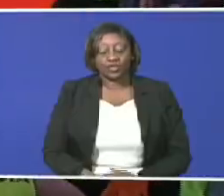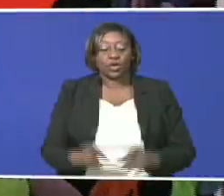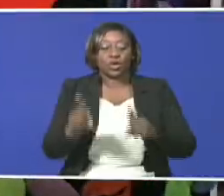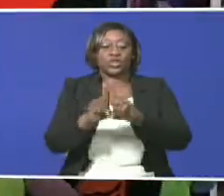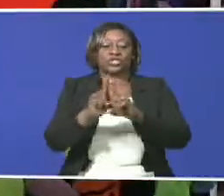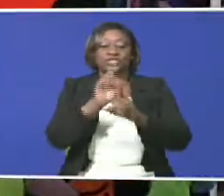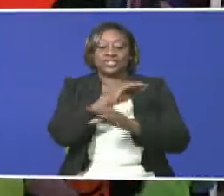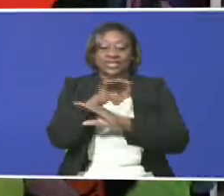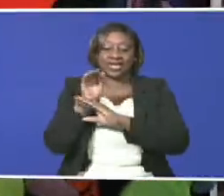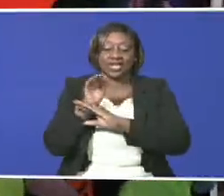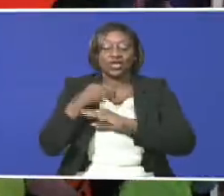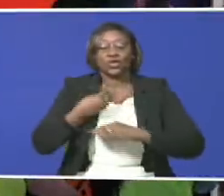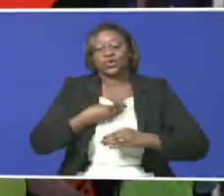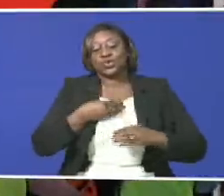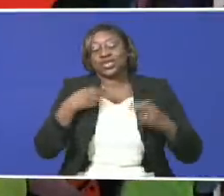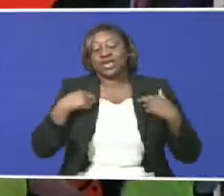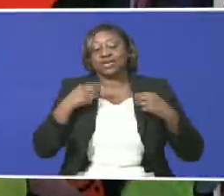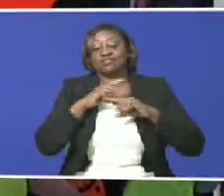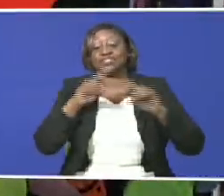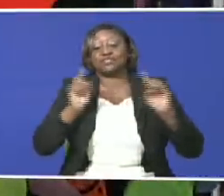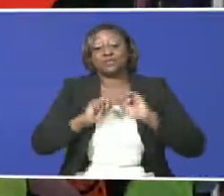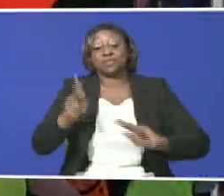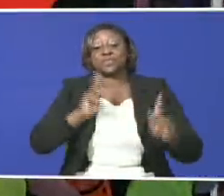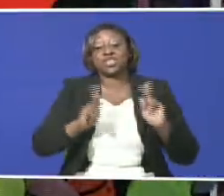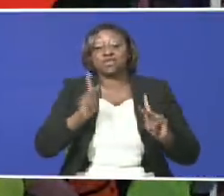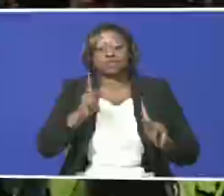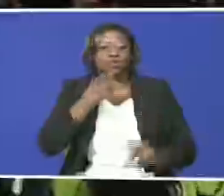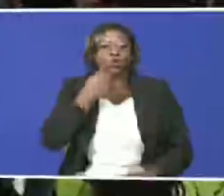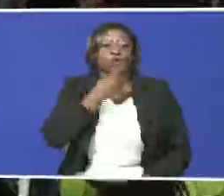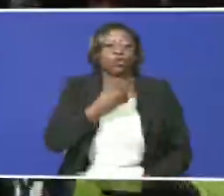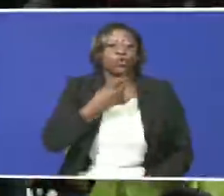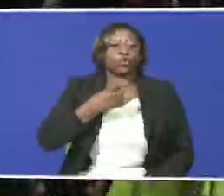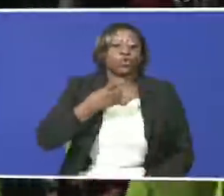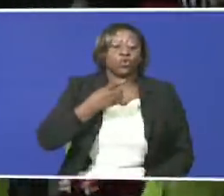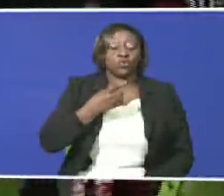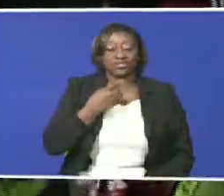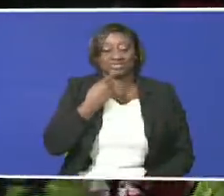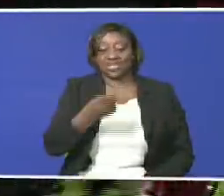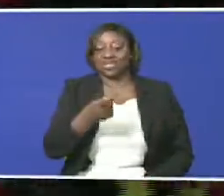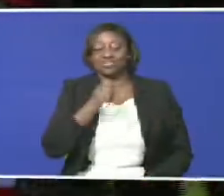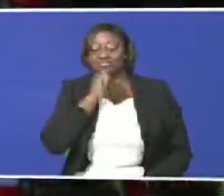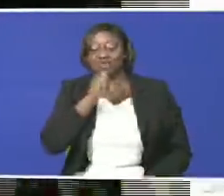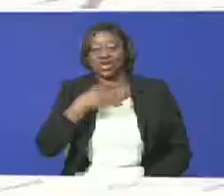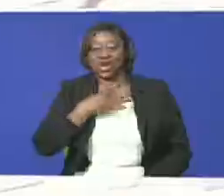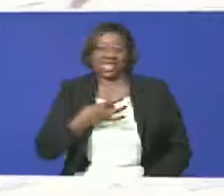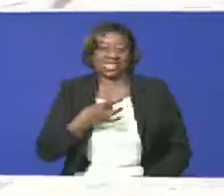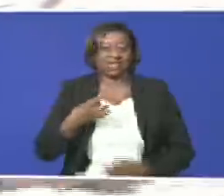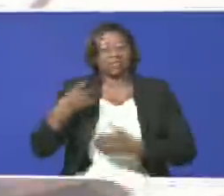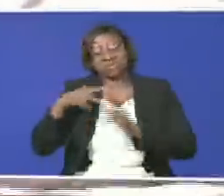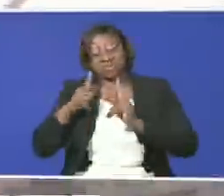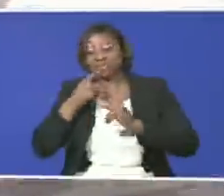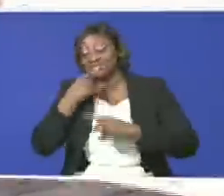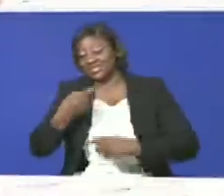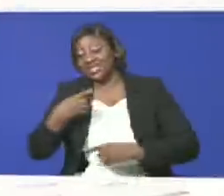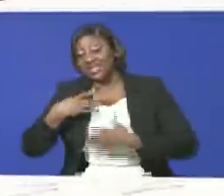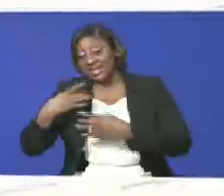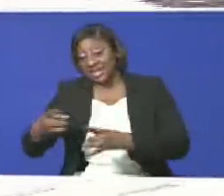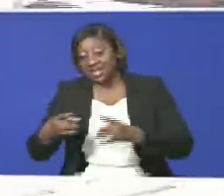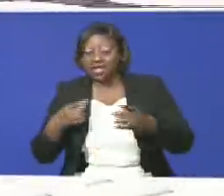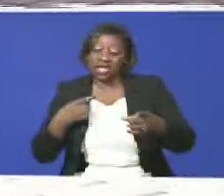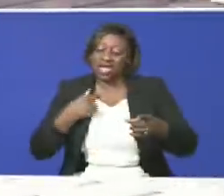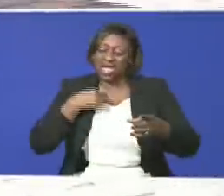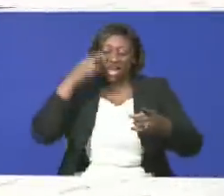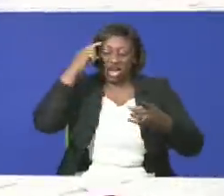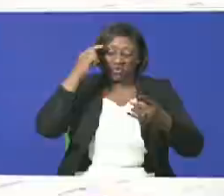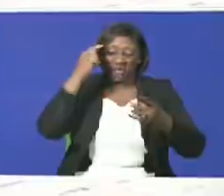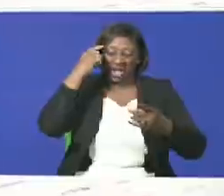Also tonight, we have reaction from residents en route winning the Boxing Day Junkanoo Parade. The parade was not fairly judged far as my